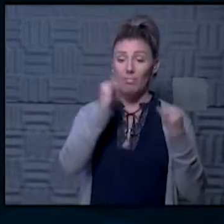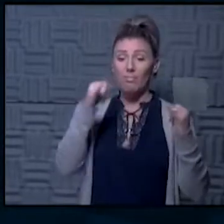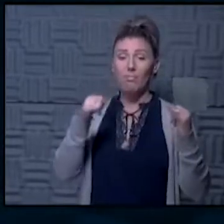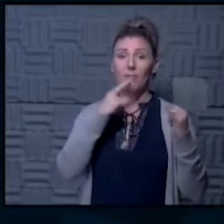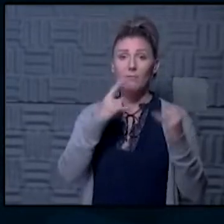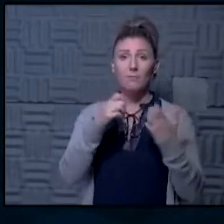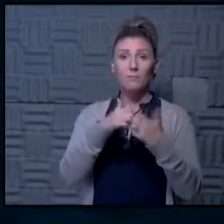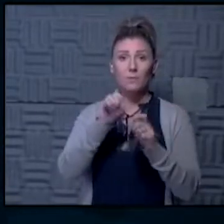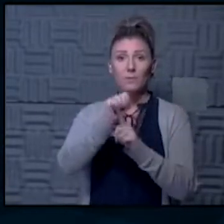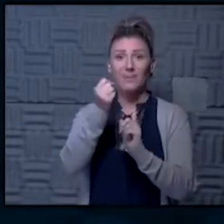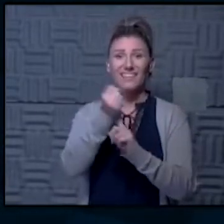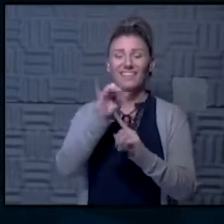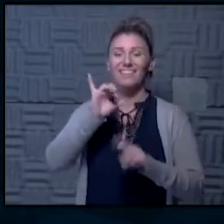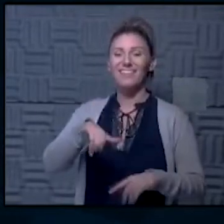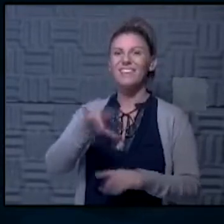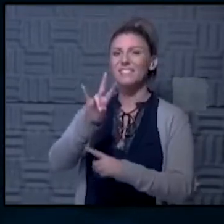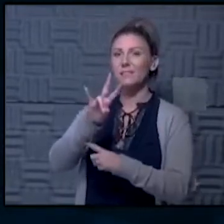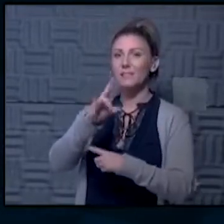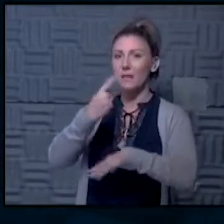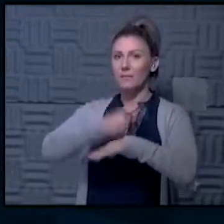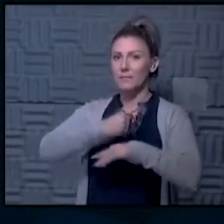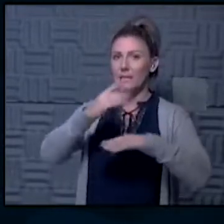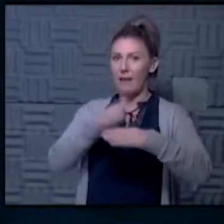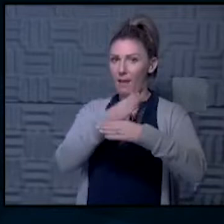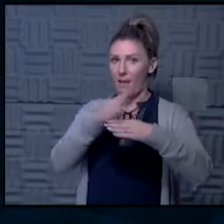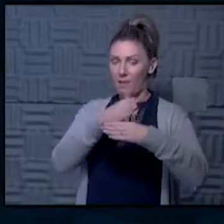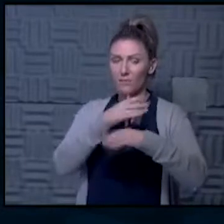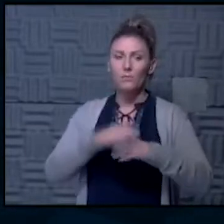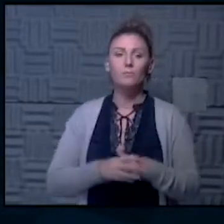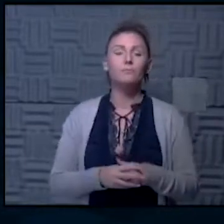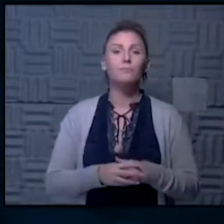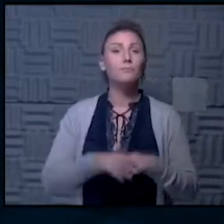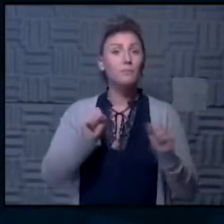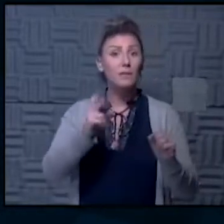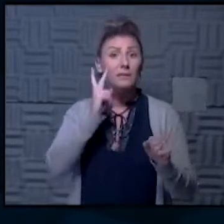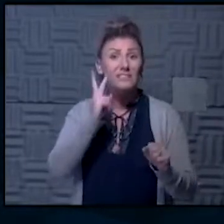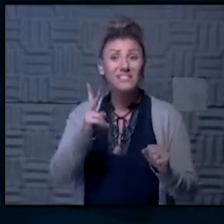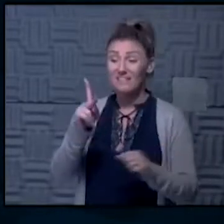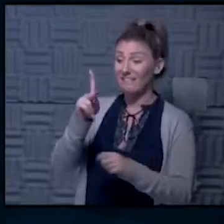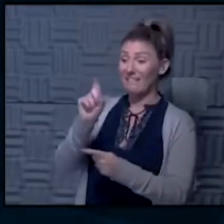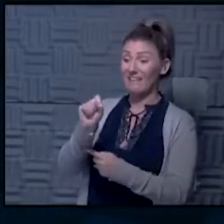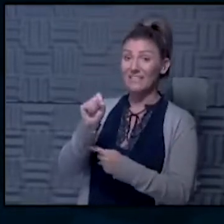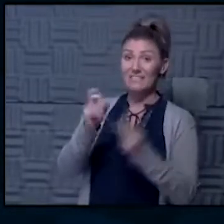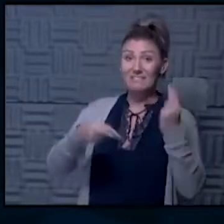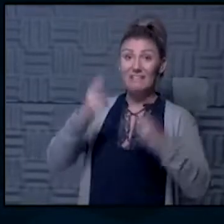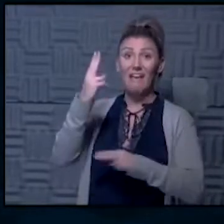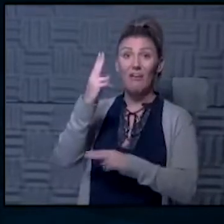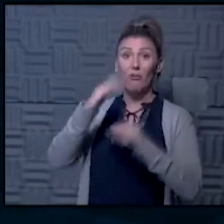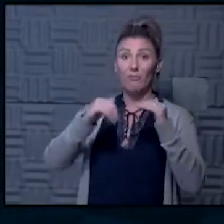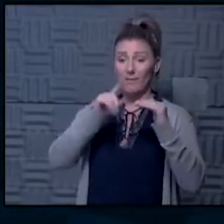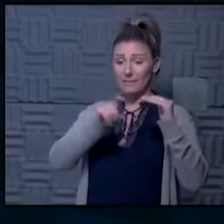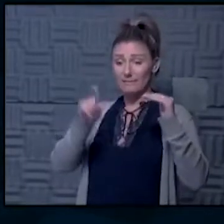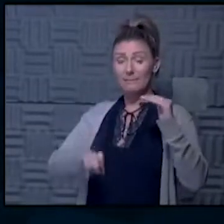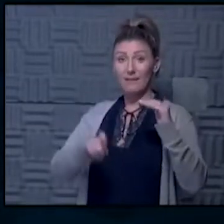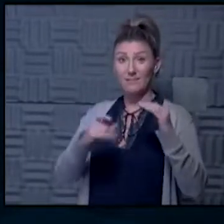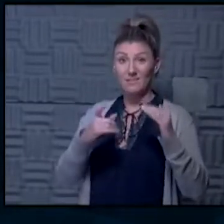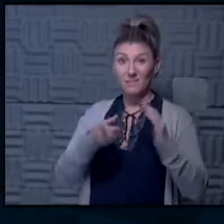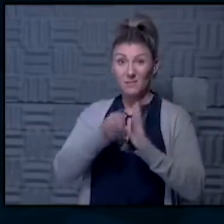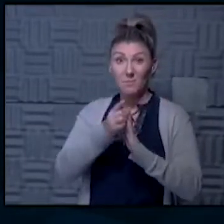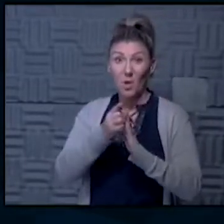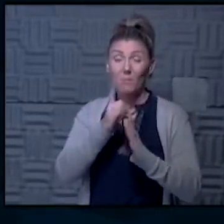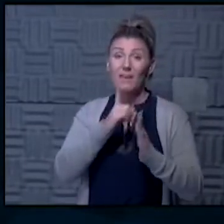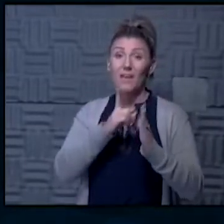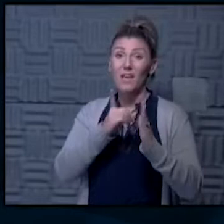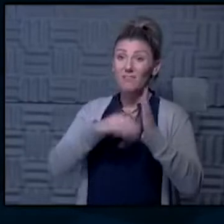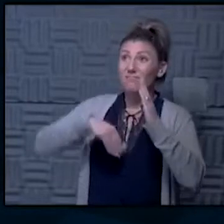on the cases is our 7-day rolling average. And you can see that Kansas is higher than Texas at the moment and approaching the